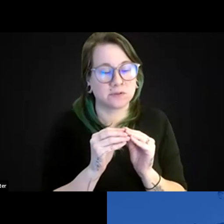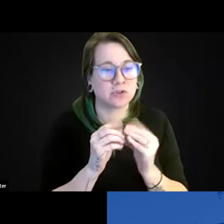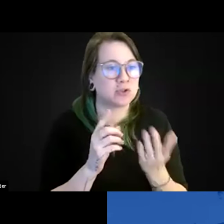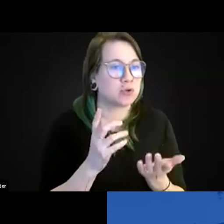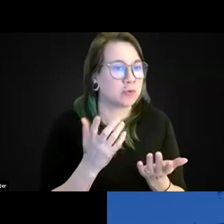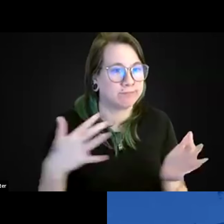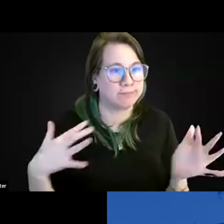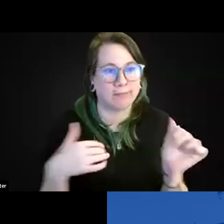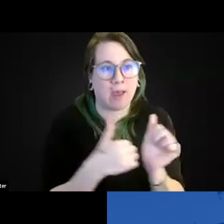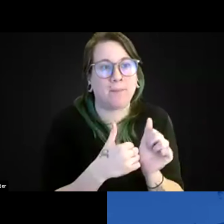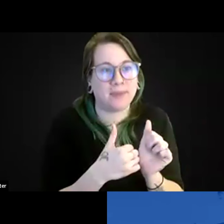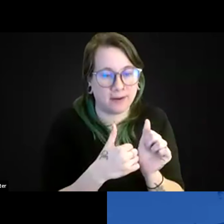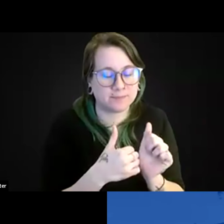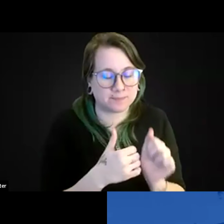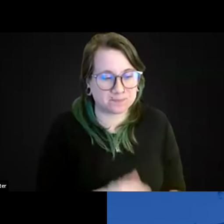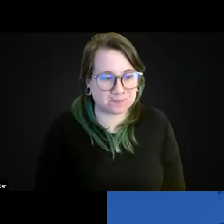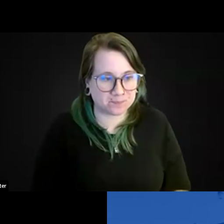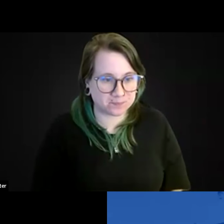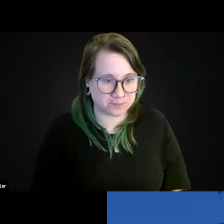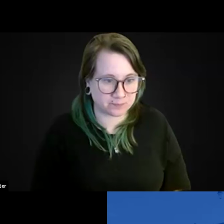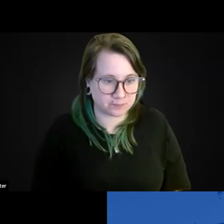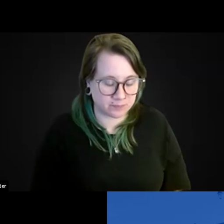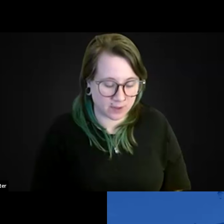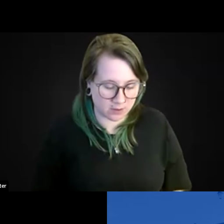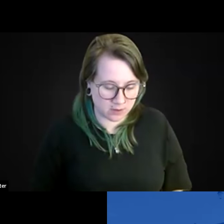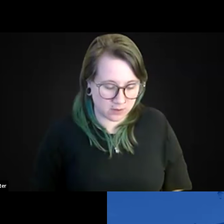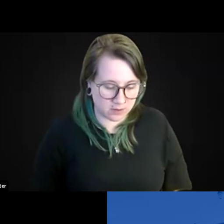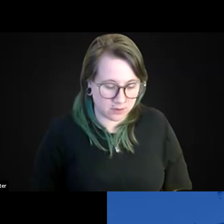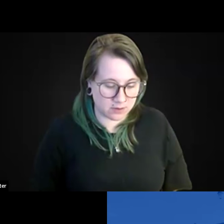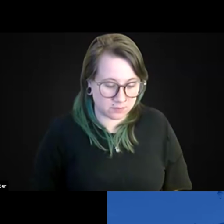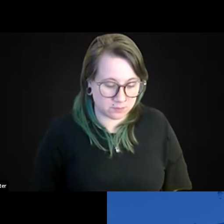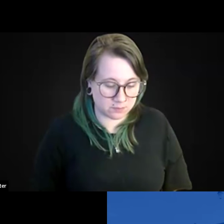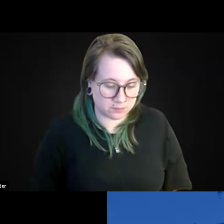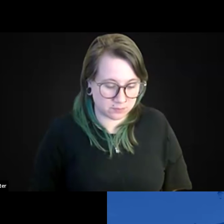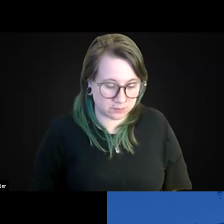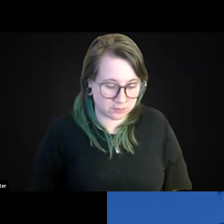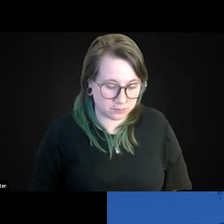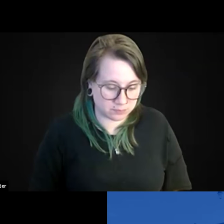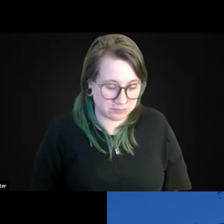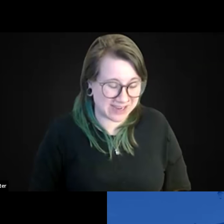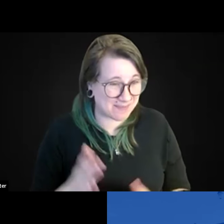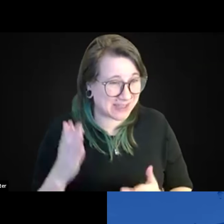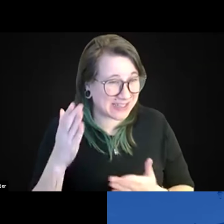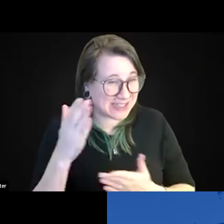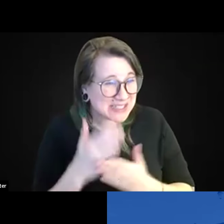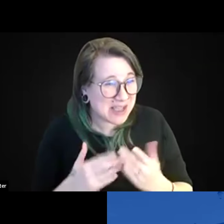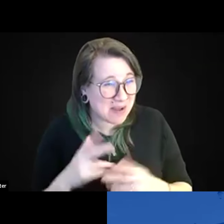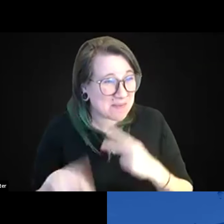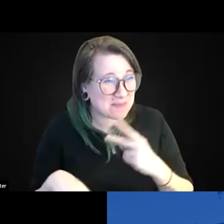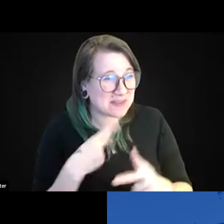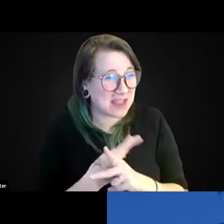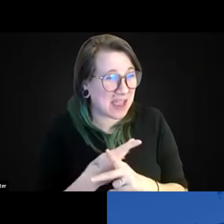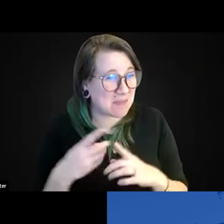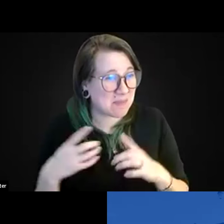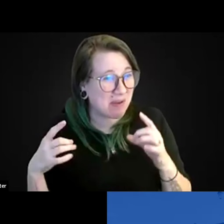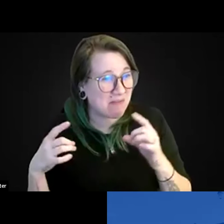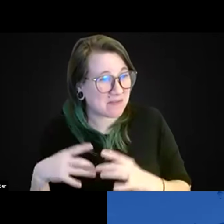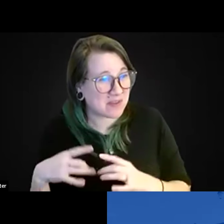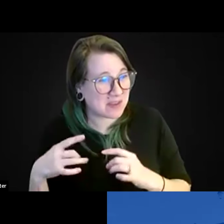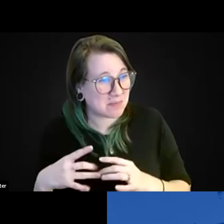the update. I'm getting some type of feedback, in